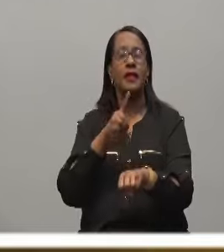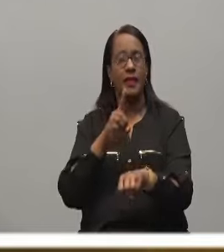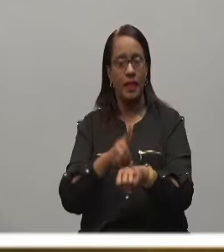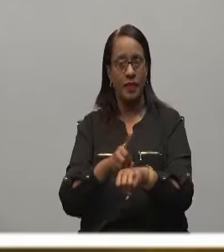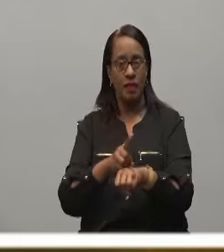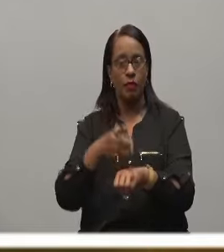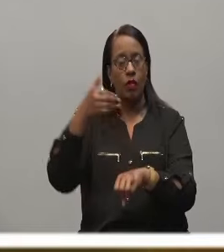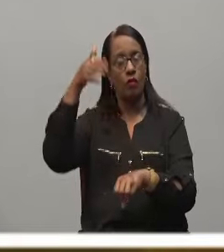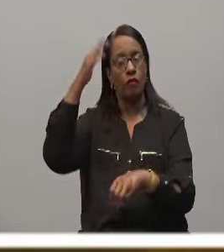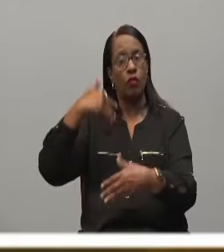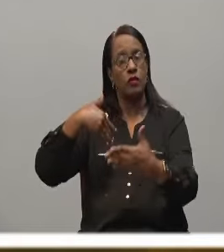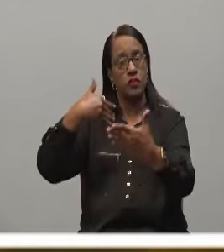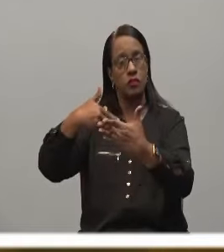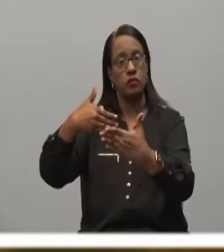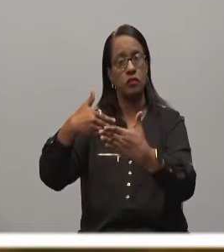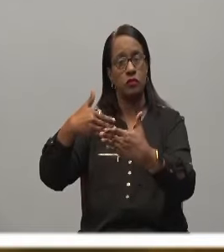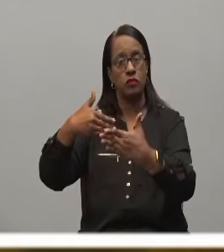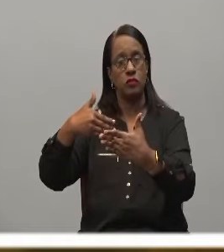unto.